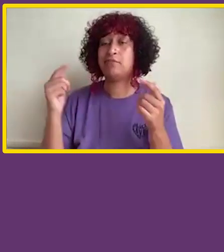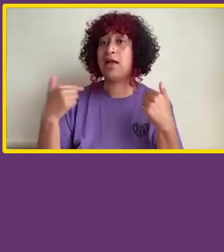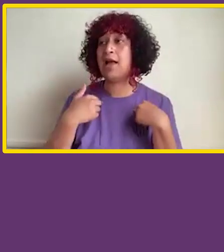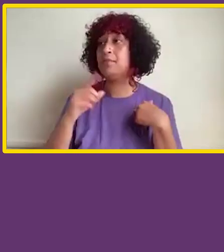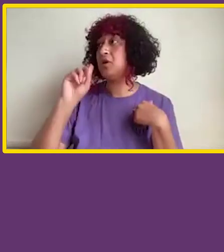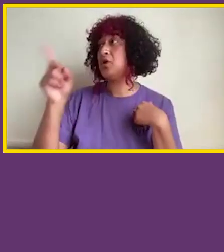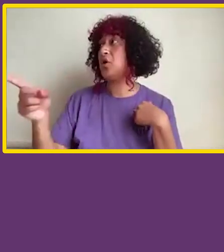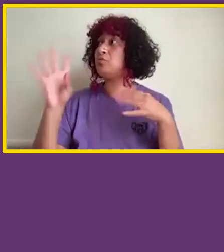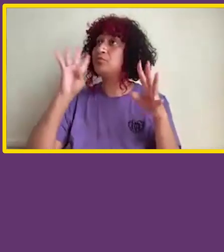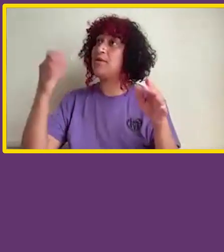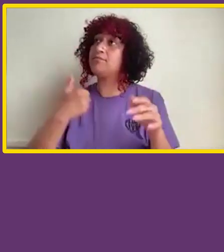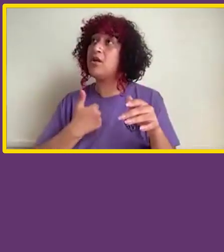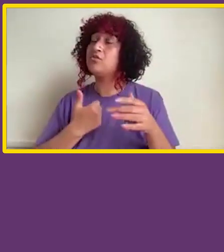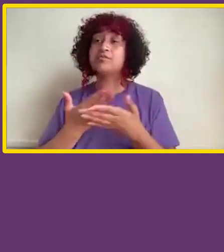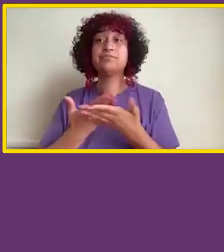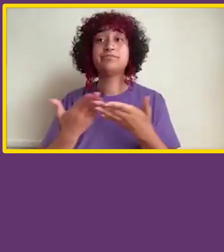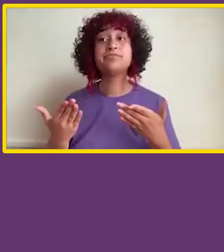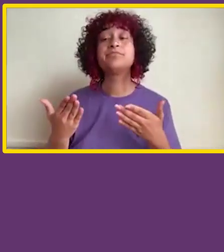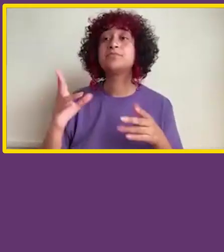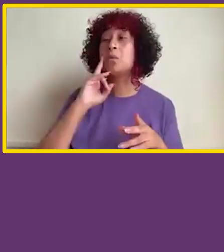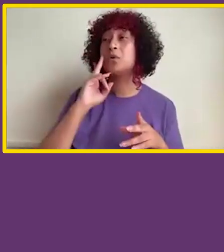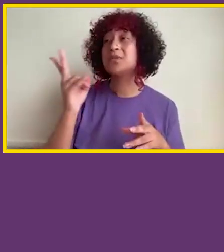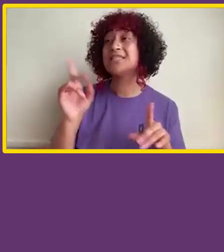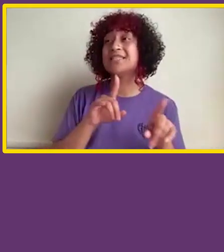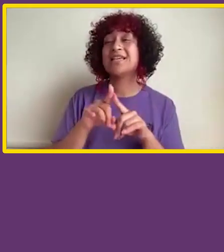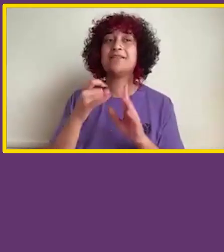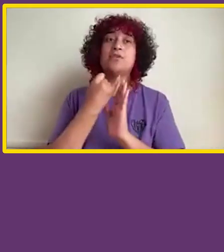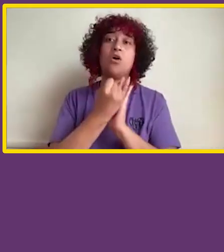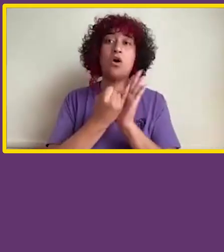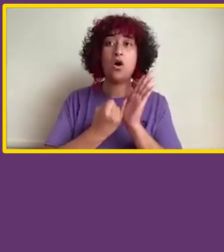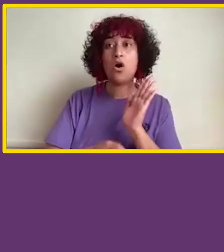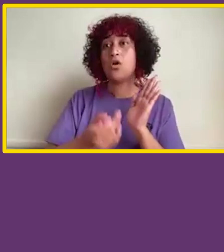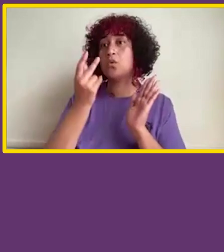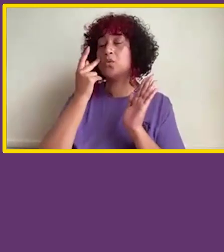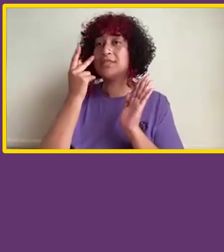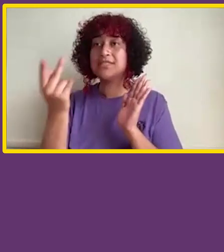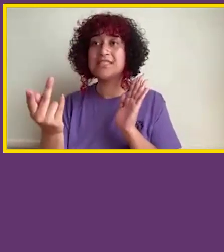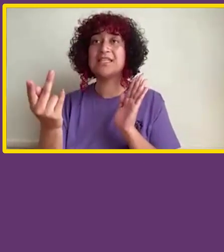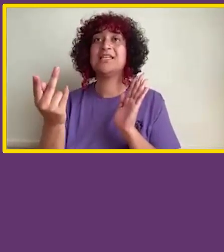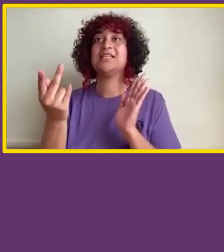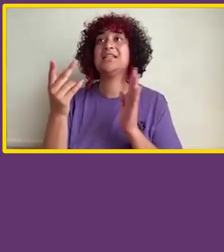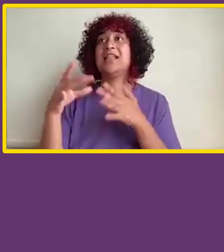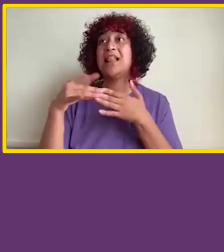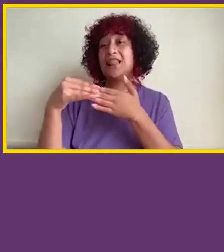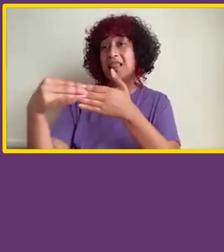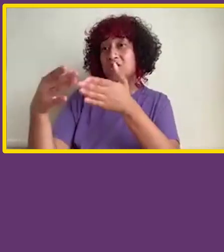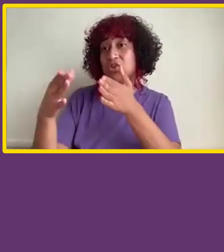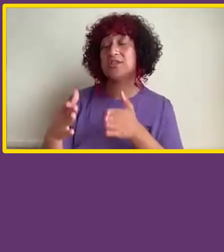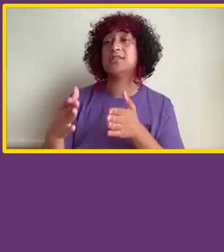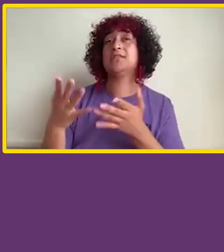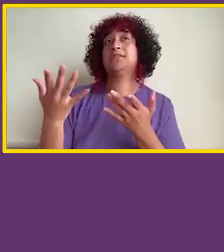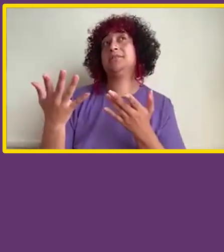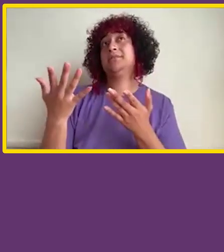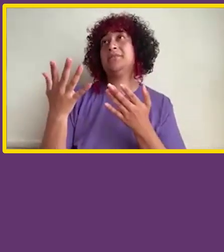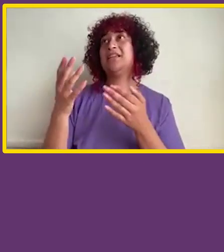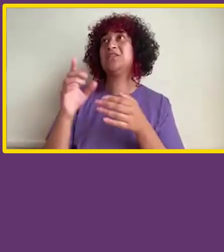so there's something, but we see it also in art, we see it in ways of leadership, and it's so